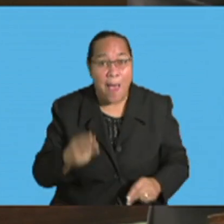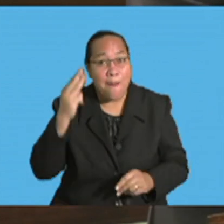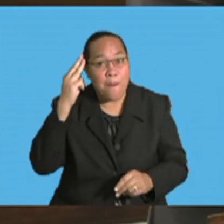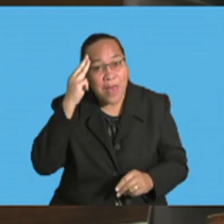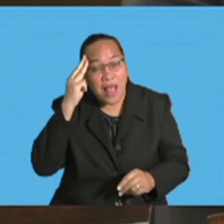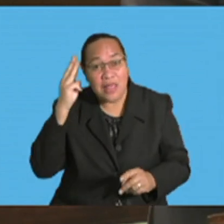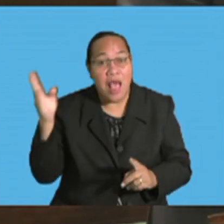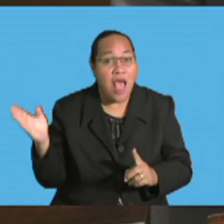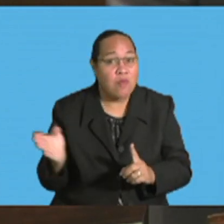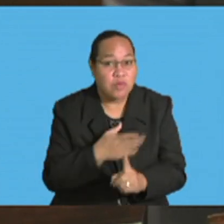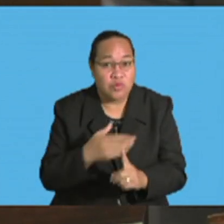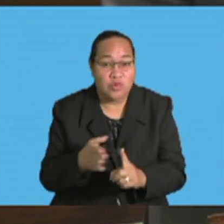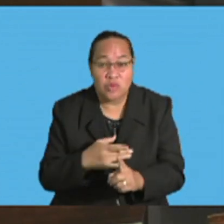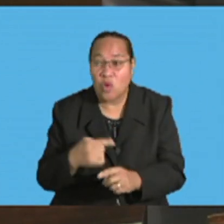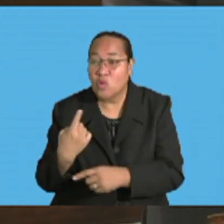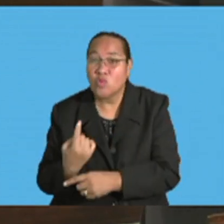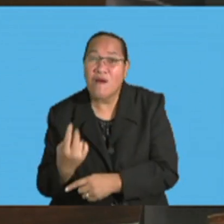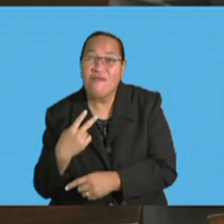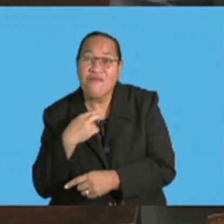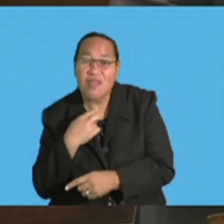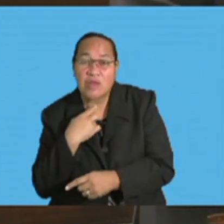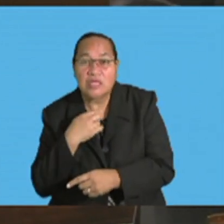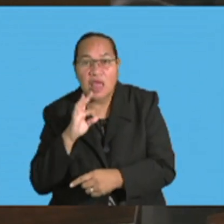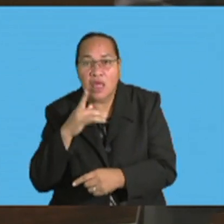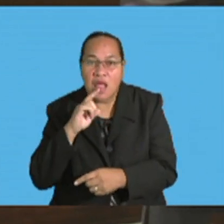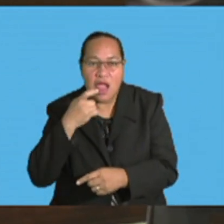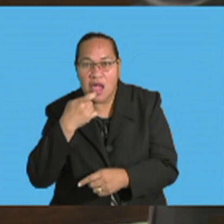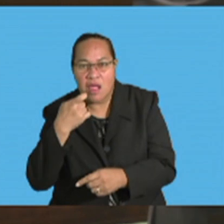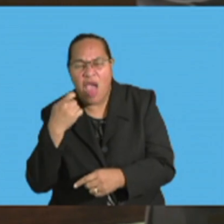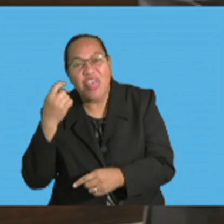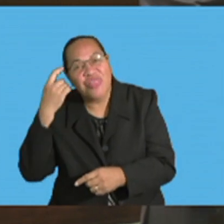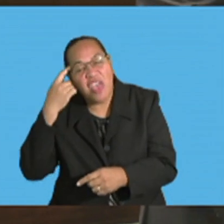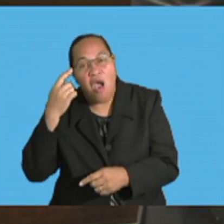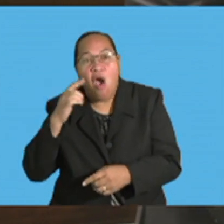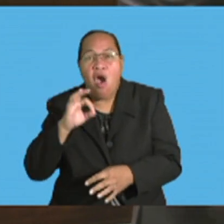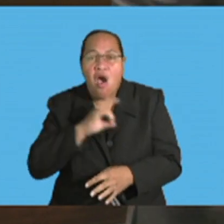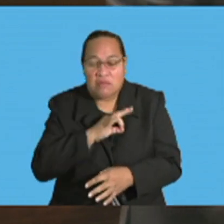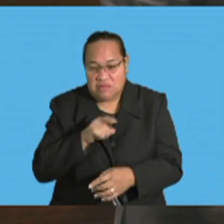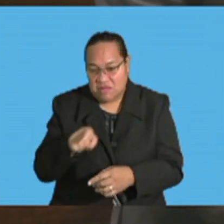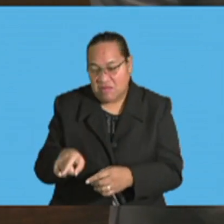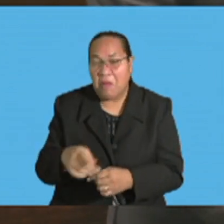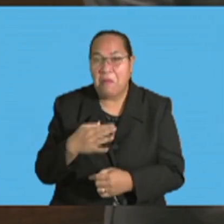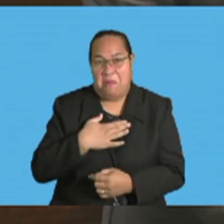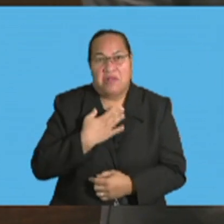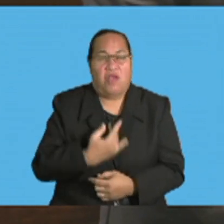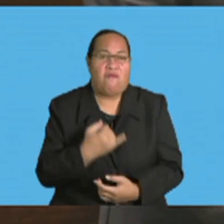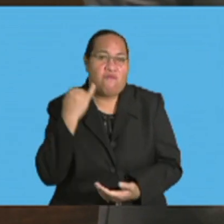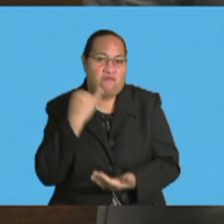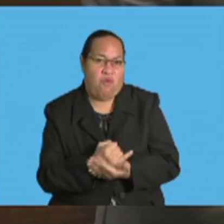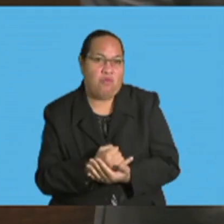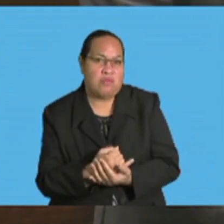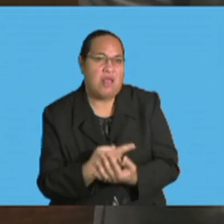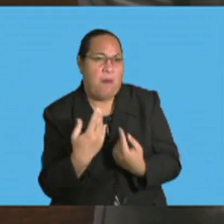hand, and victims can be manipulated into thinking that they are to blame for the crimes committed